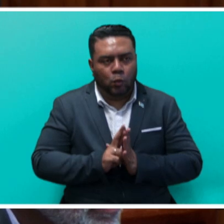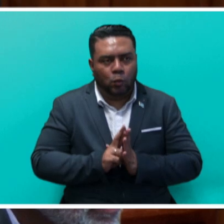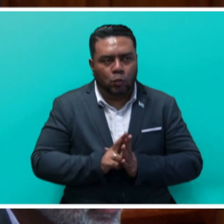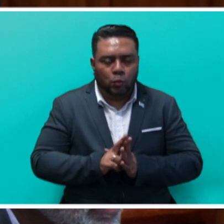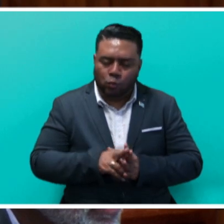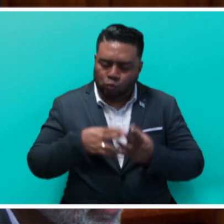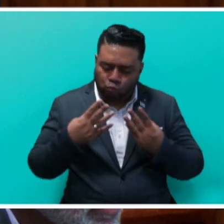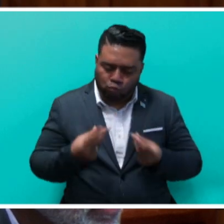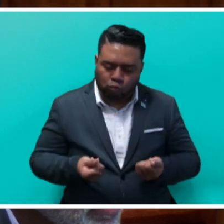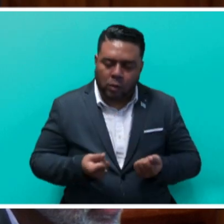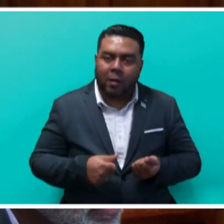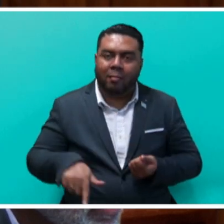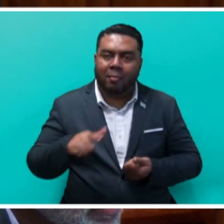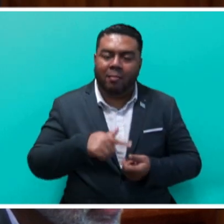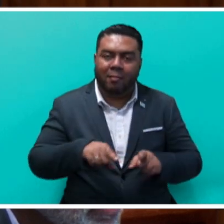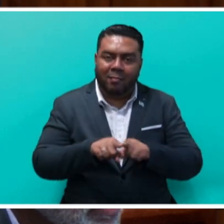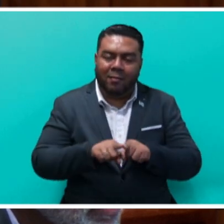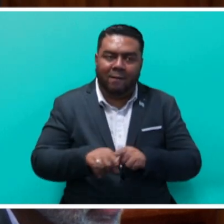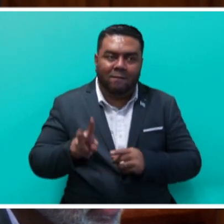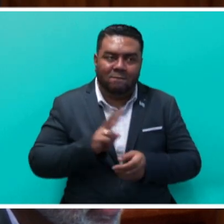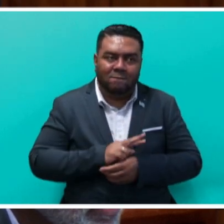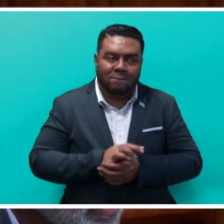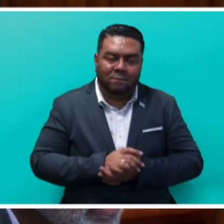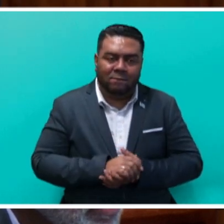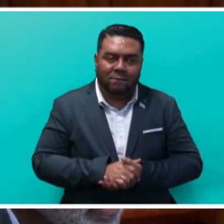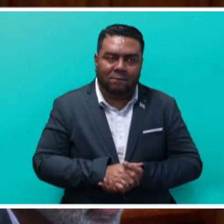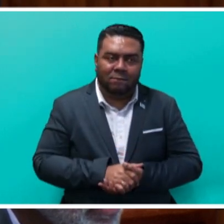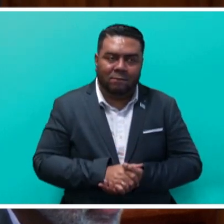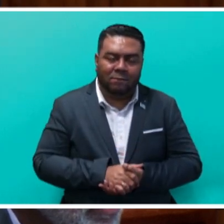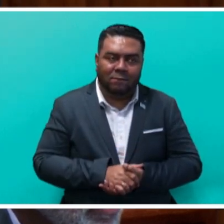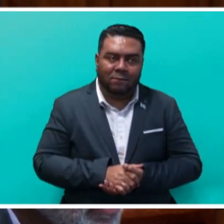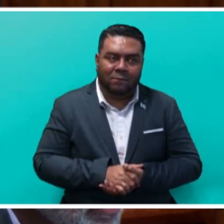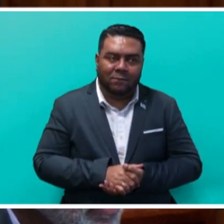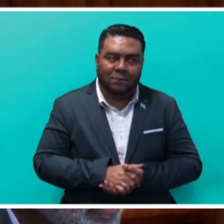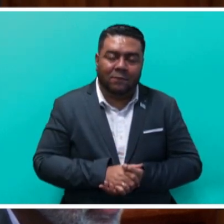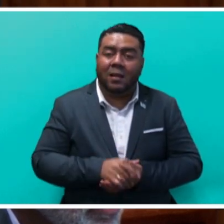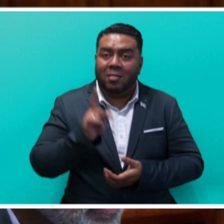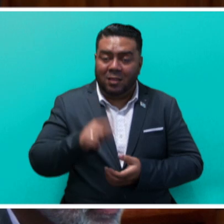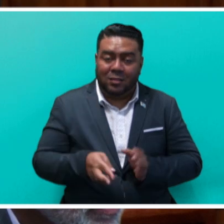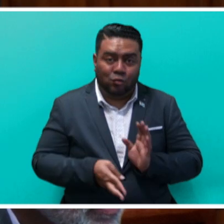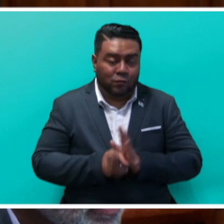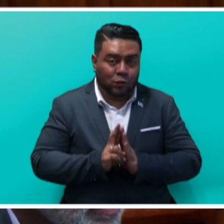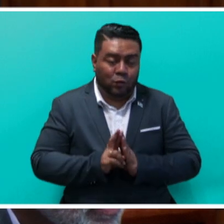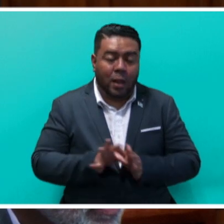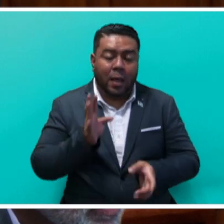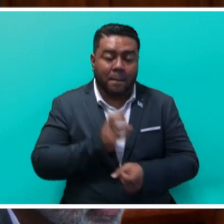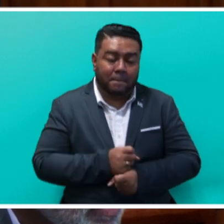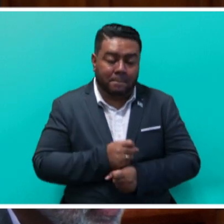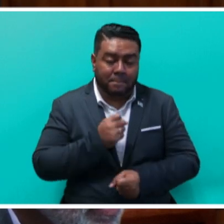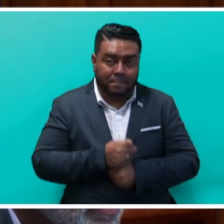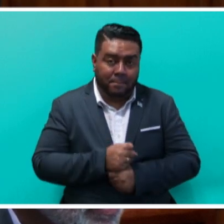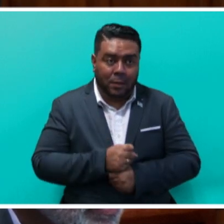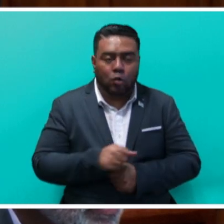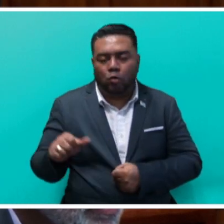the outdated land value, which has been a concern to landowners over the years. This review and updating of the alter schedule of values